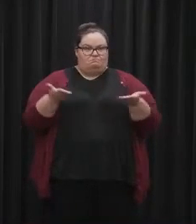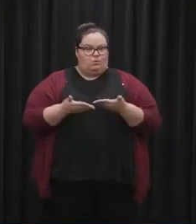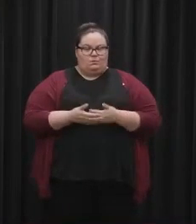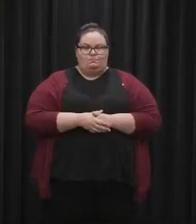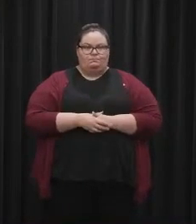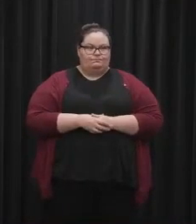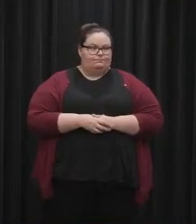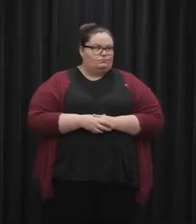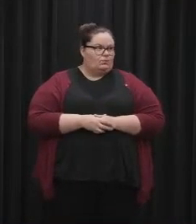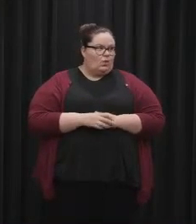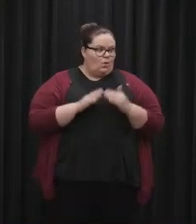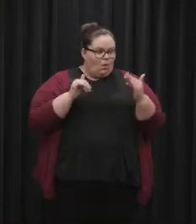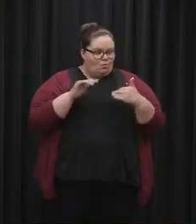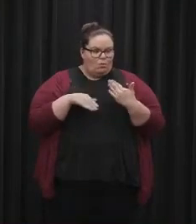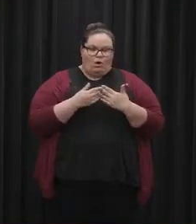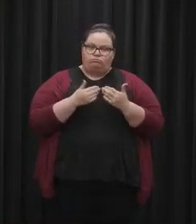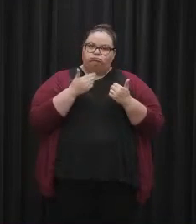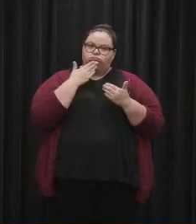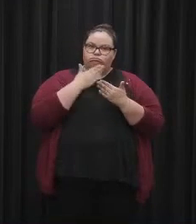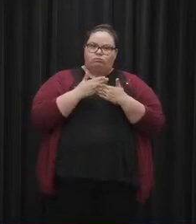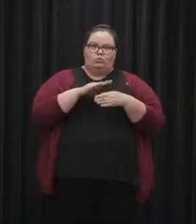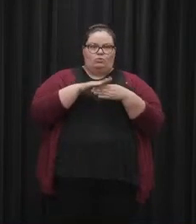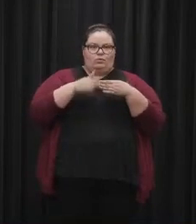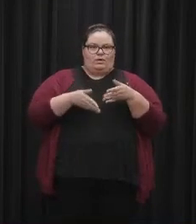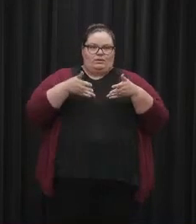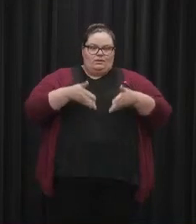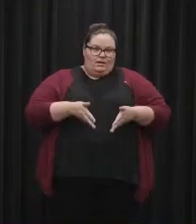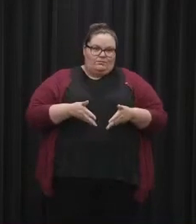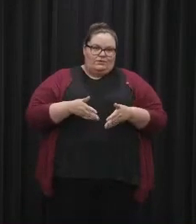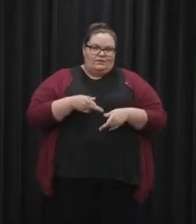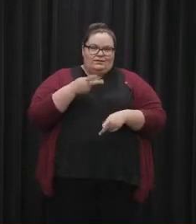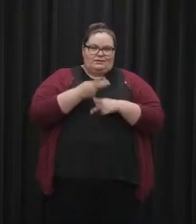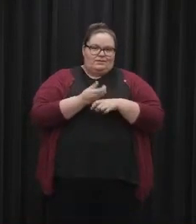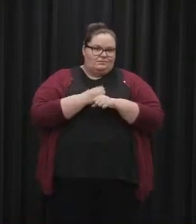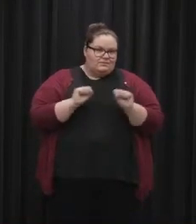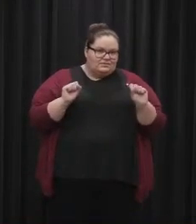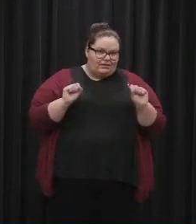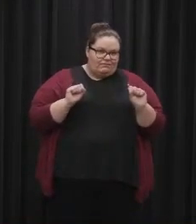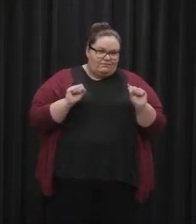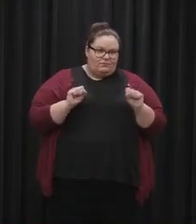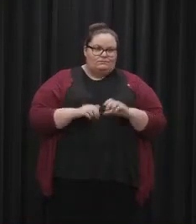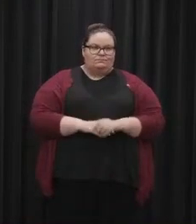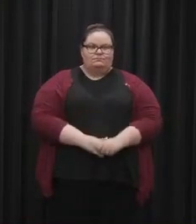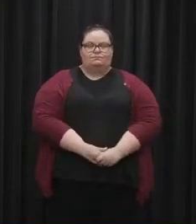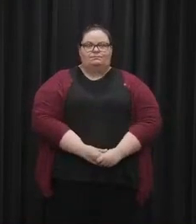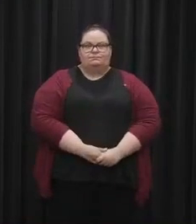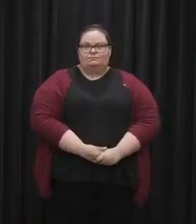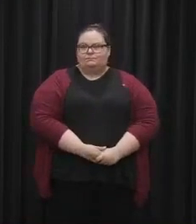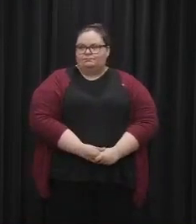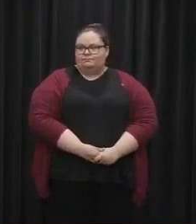from now. And again, hope everyone has a good remainder of their weekend. Stay safe. We're all doing the best we can to keep everyone safe.